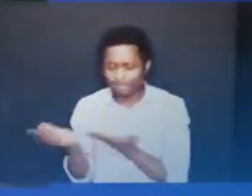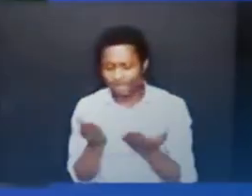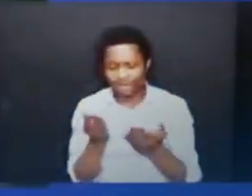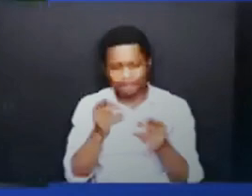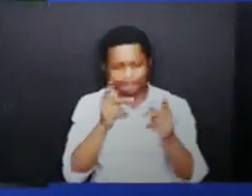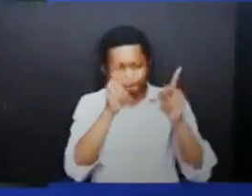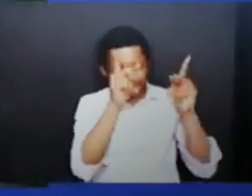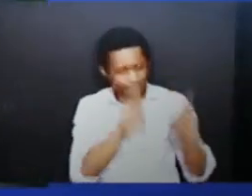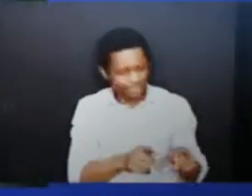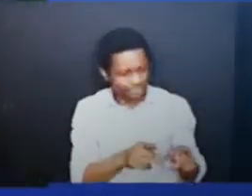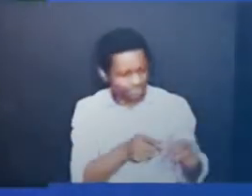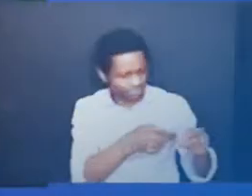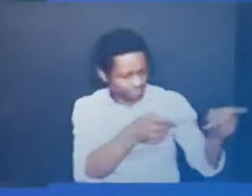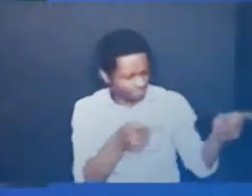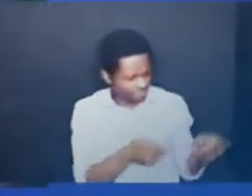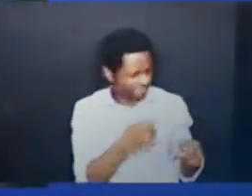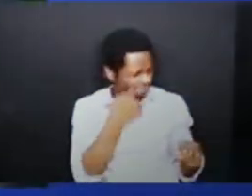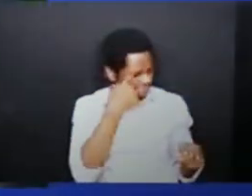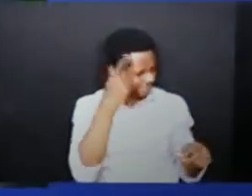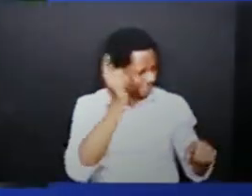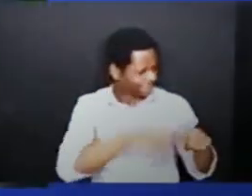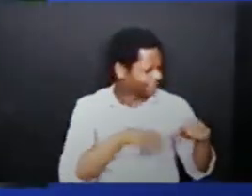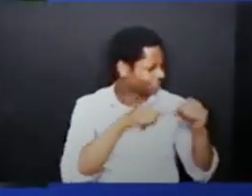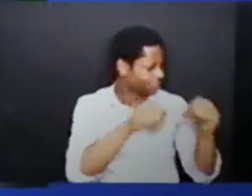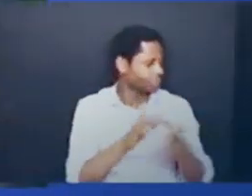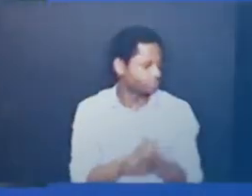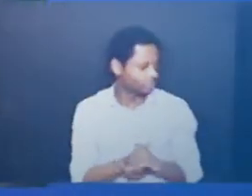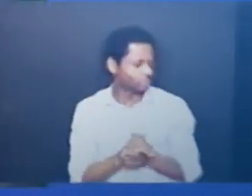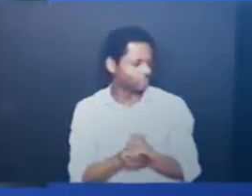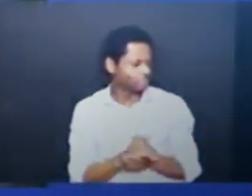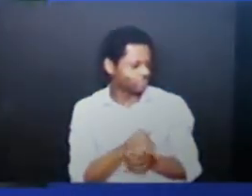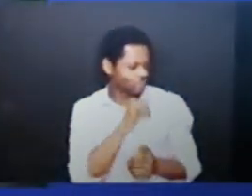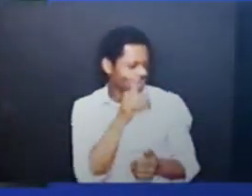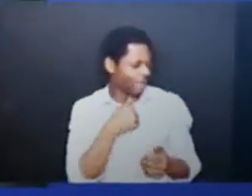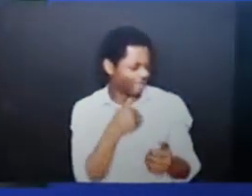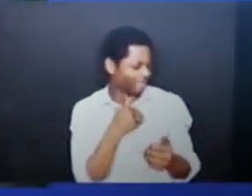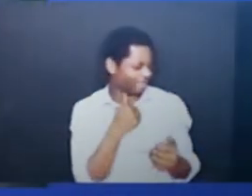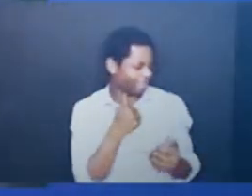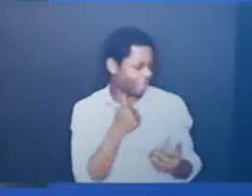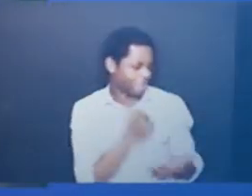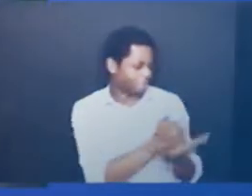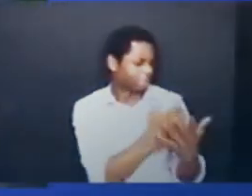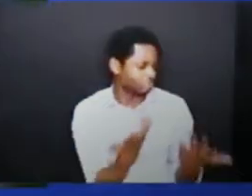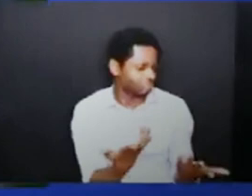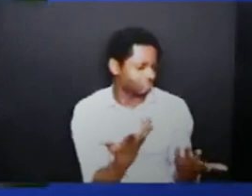stoppage. Now, helpless stoppage.